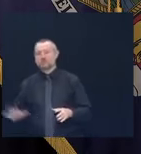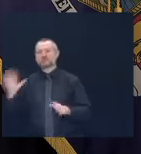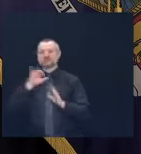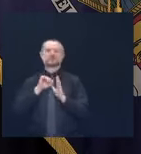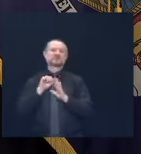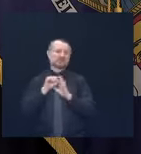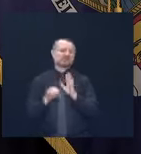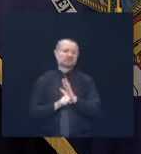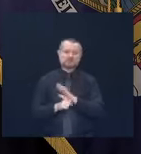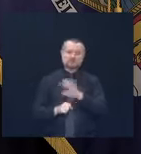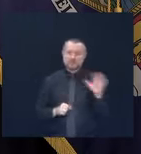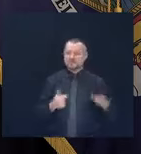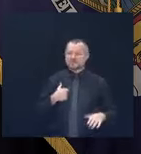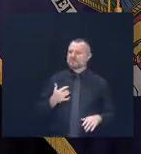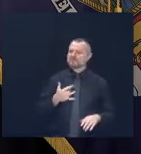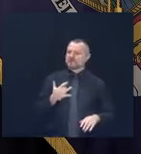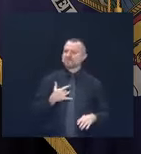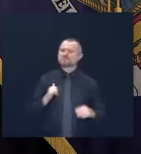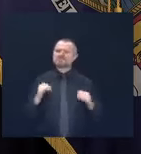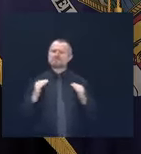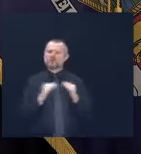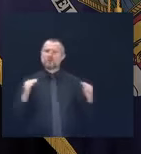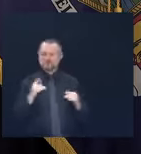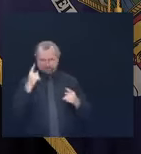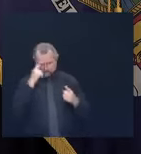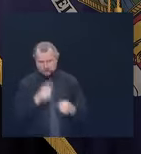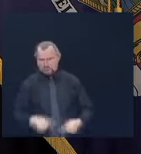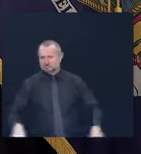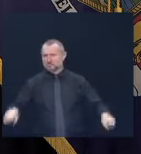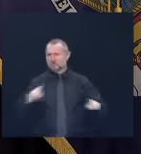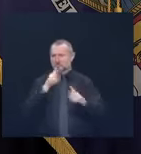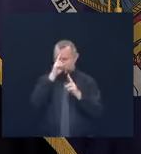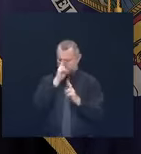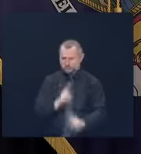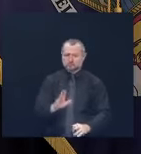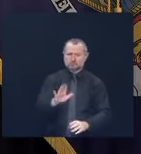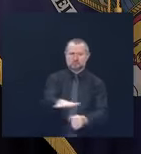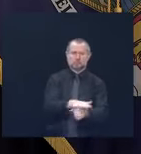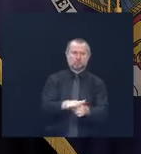that was a fair compromise because it honored local control.